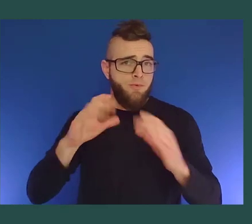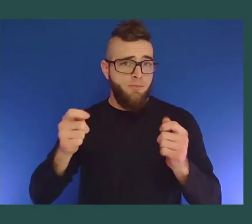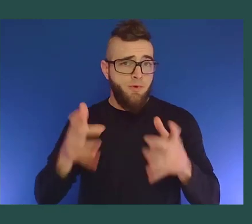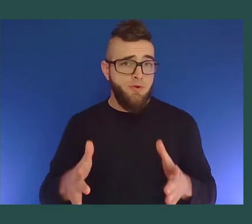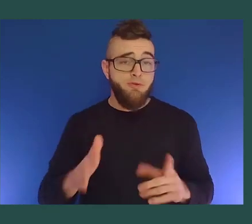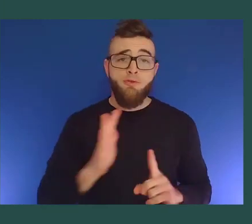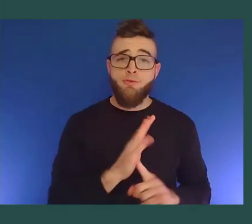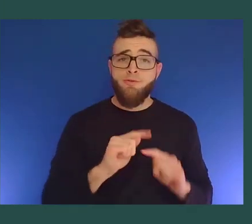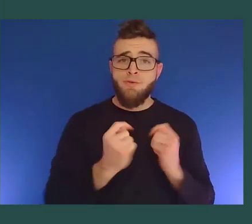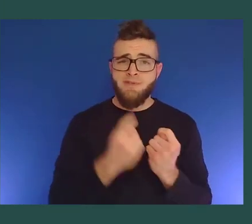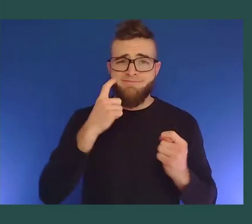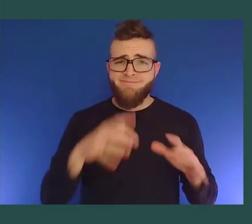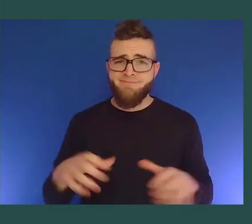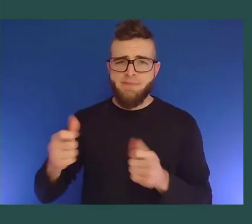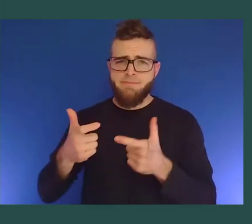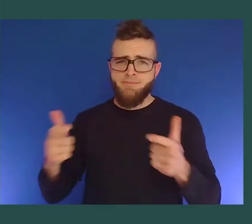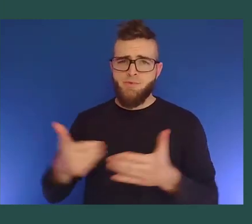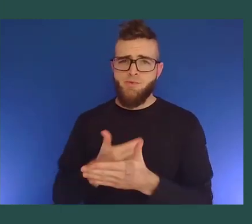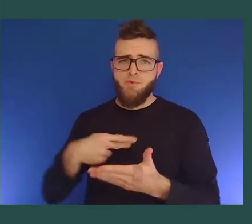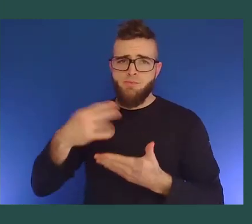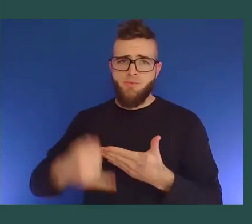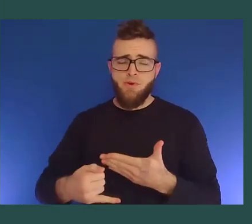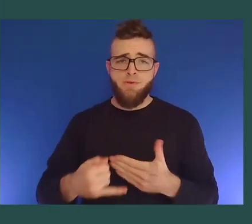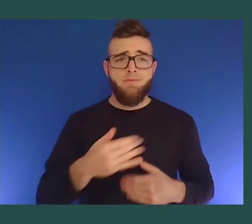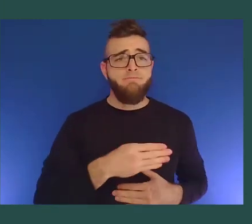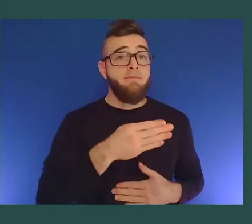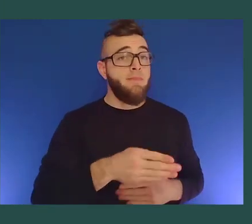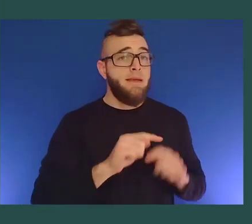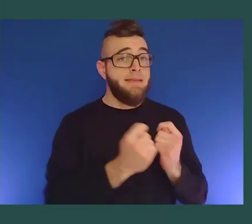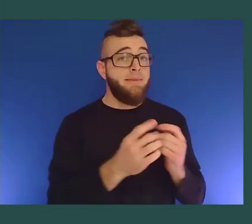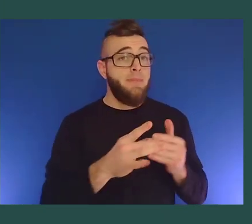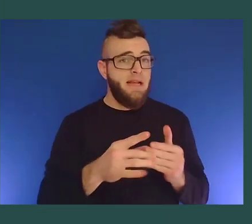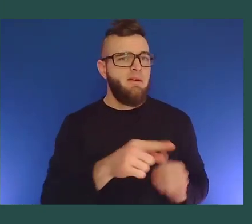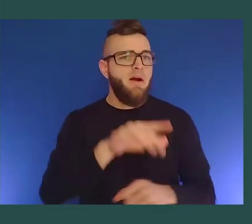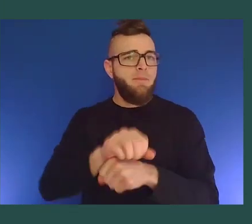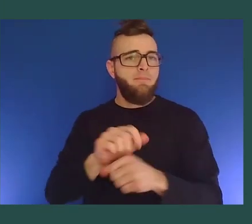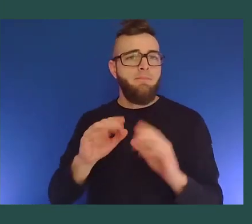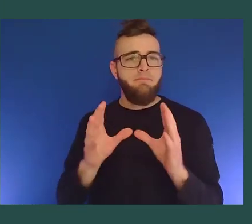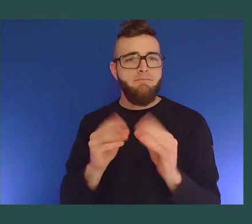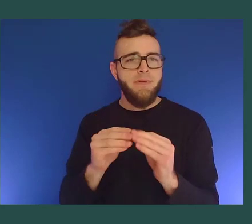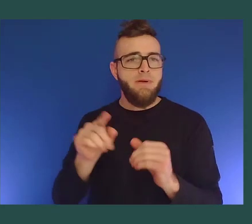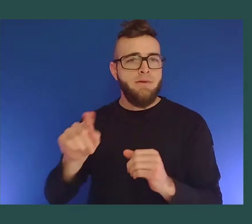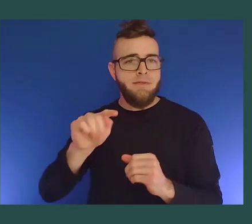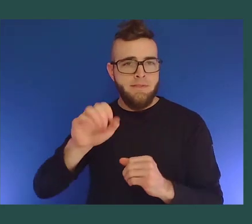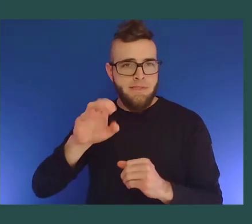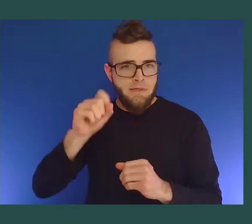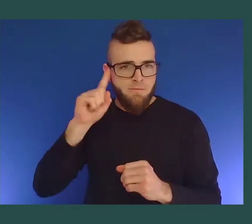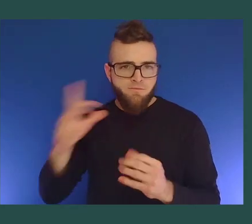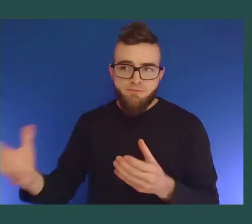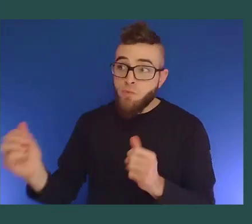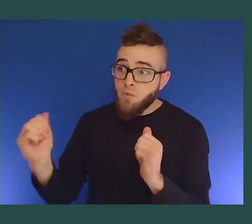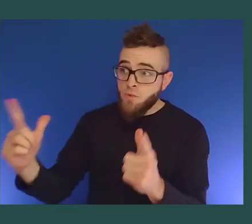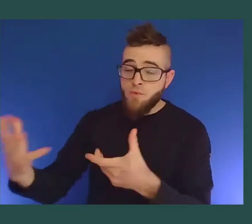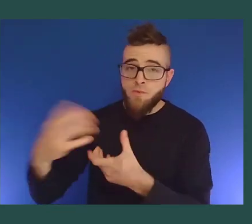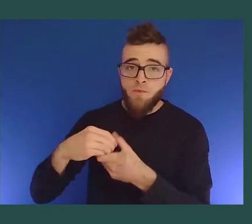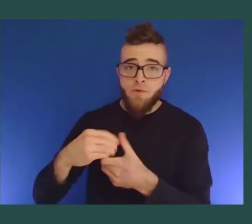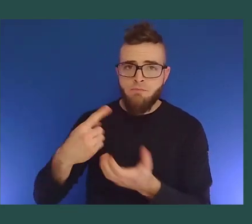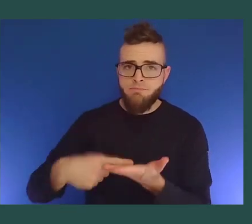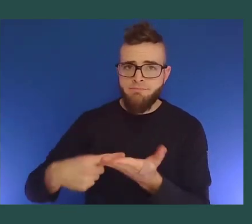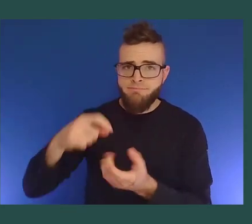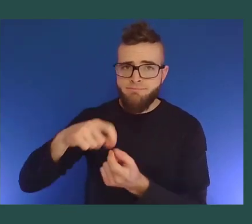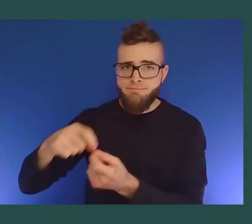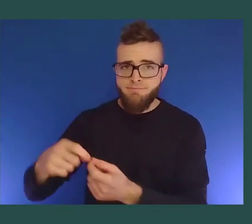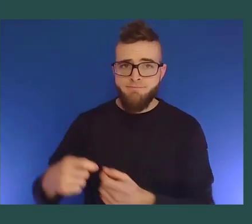major new project. Her team leader schedules a meeting on Teams to go over the details with everyone involved. Anika has a hearing disability,